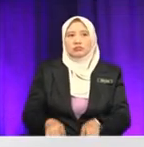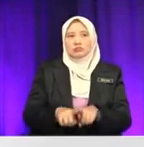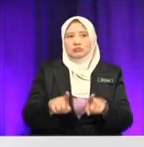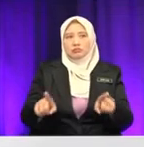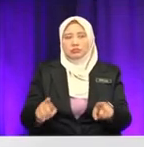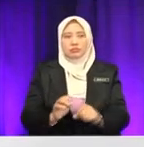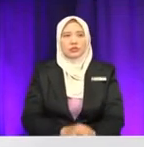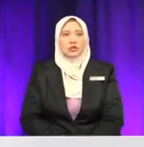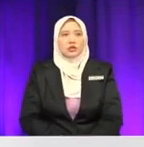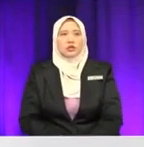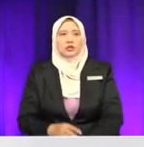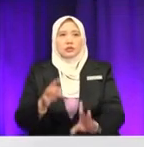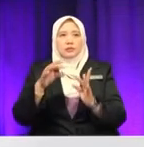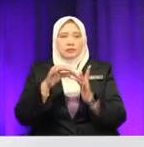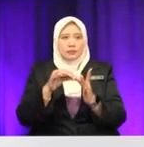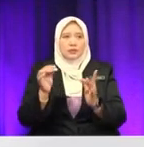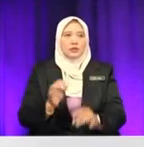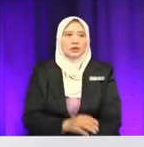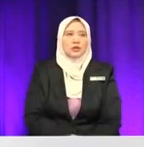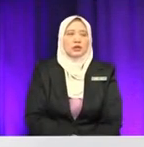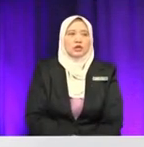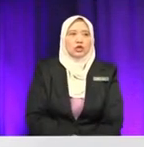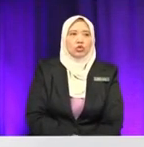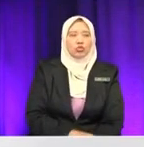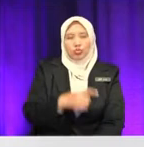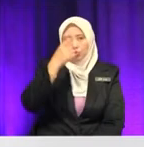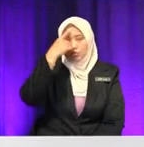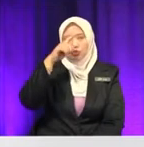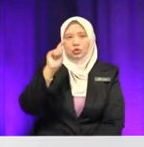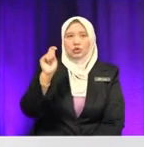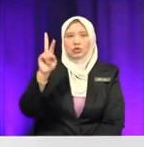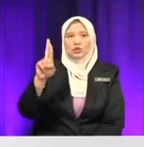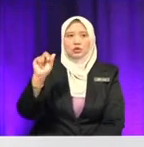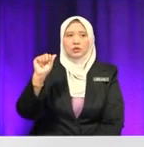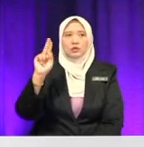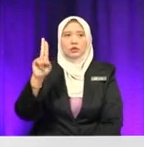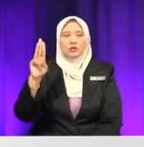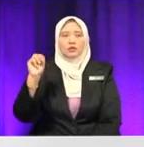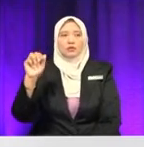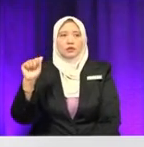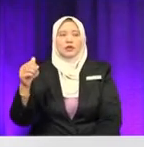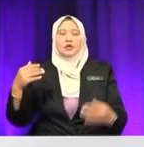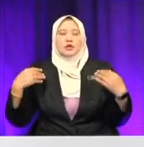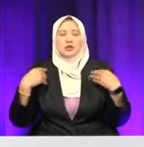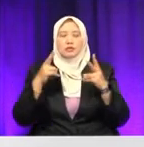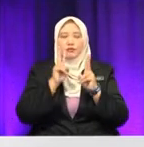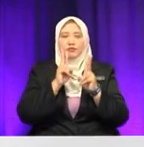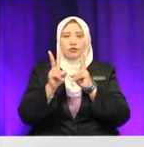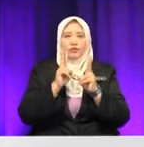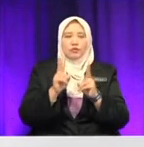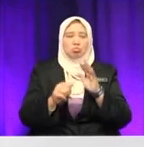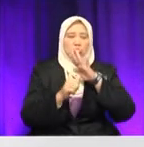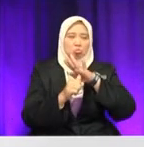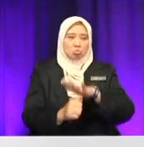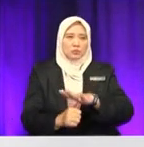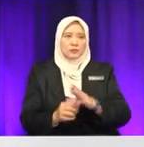is because they are afraid to meet people, and it is because of verbal abuse. Okay. Besides that,